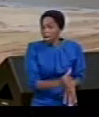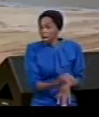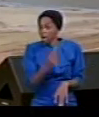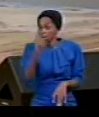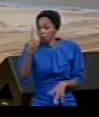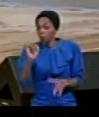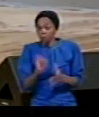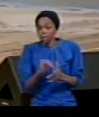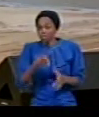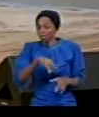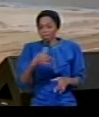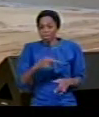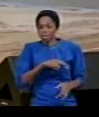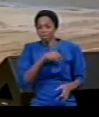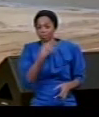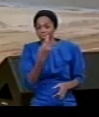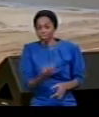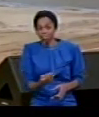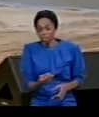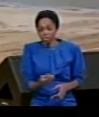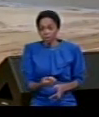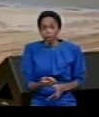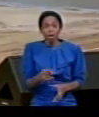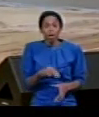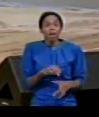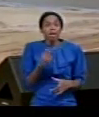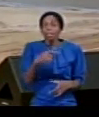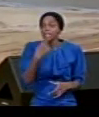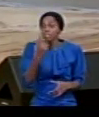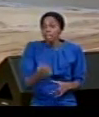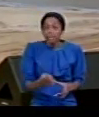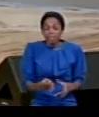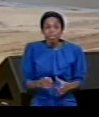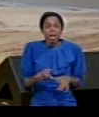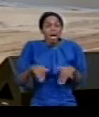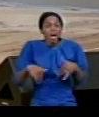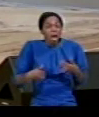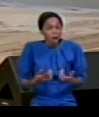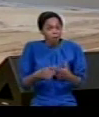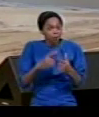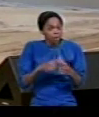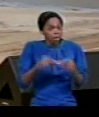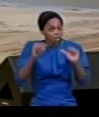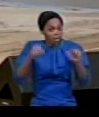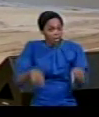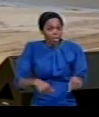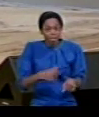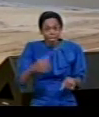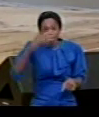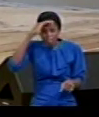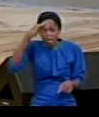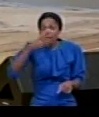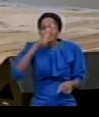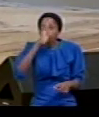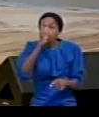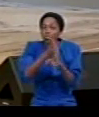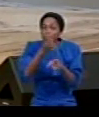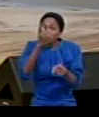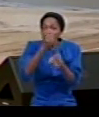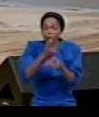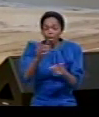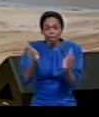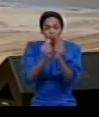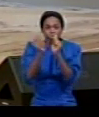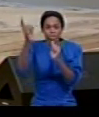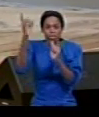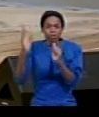any religion or pedigree, it says, how then can man be justified with God?